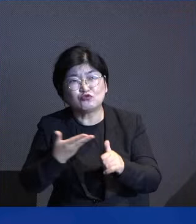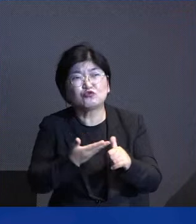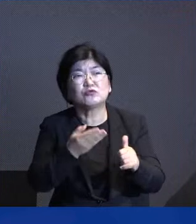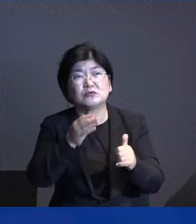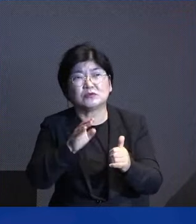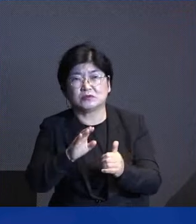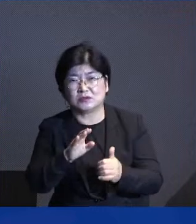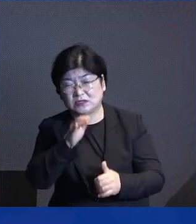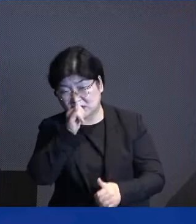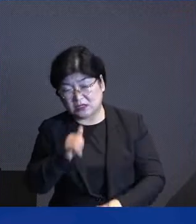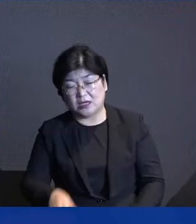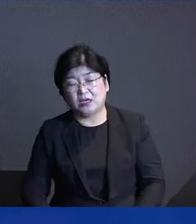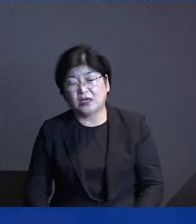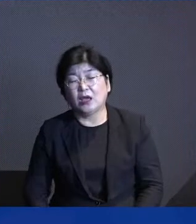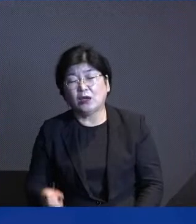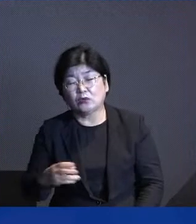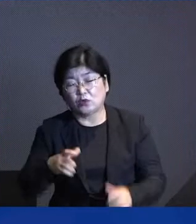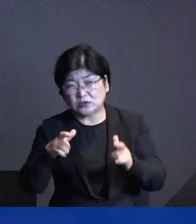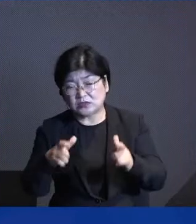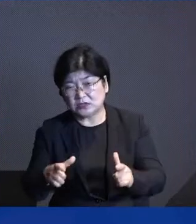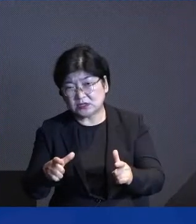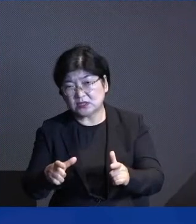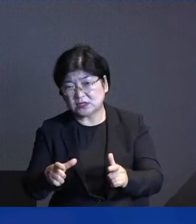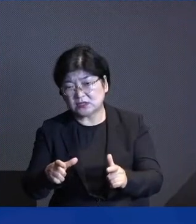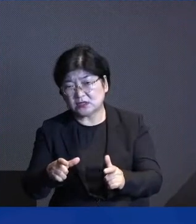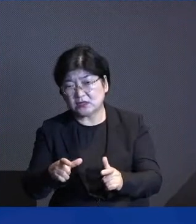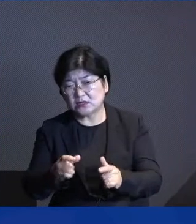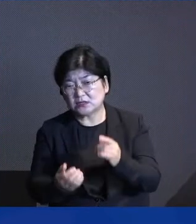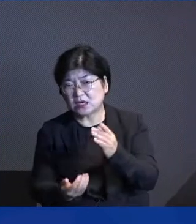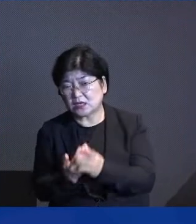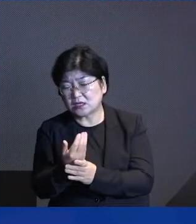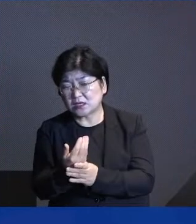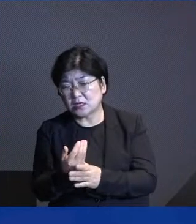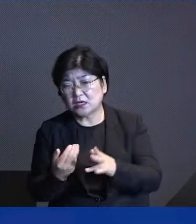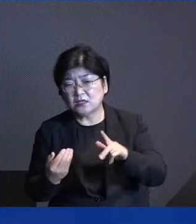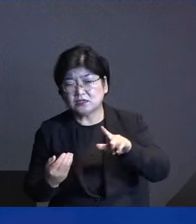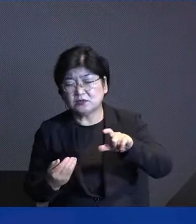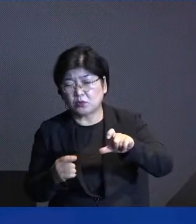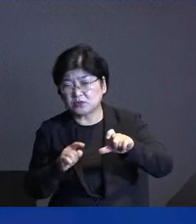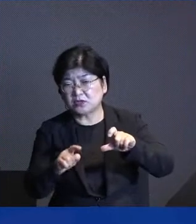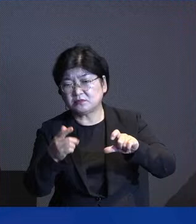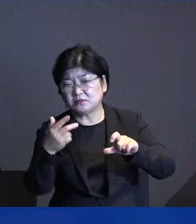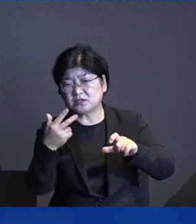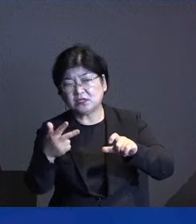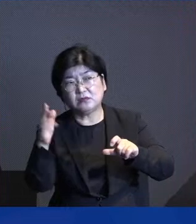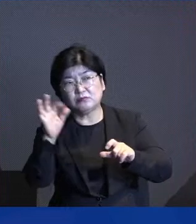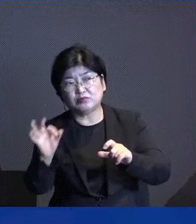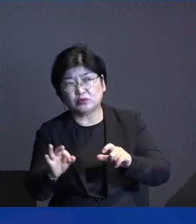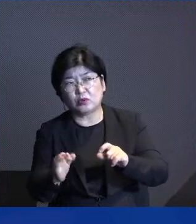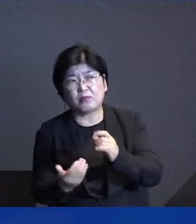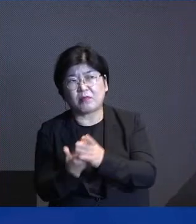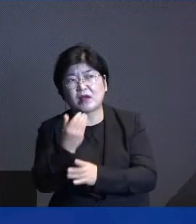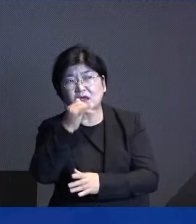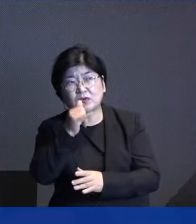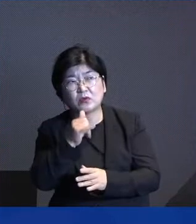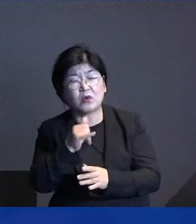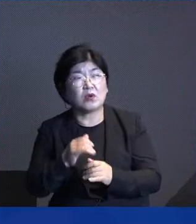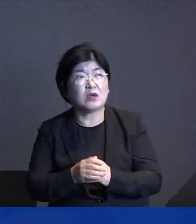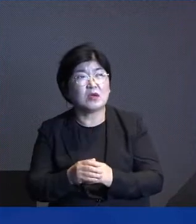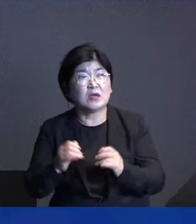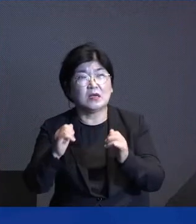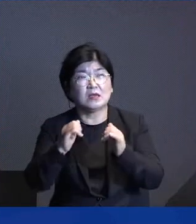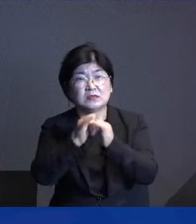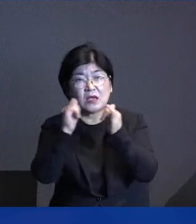15.7%. And all across, data shows that because of closed doors, social distancing, restricted living,